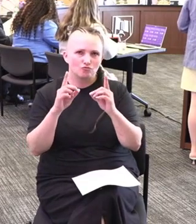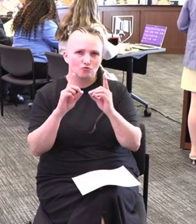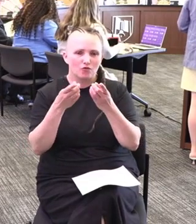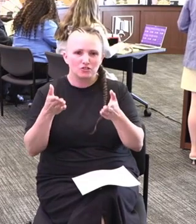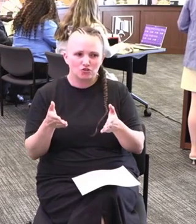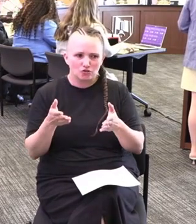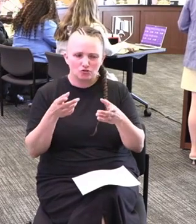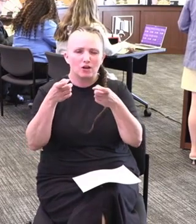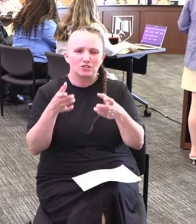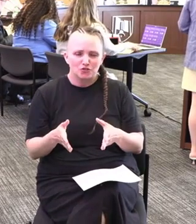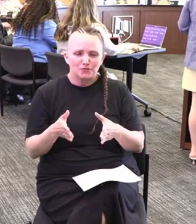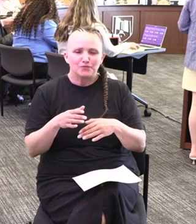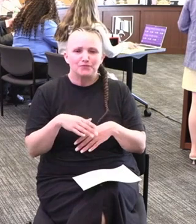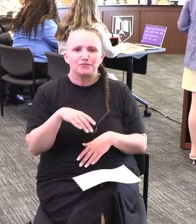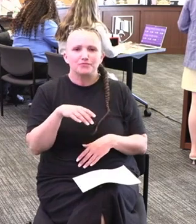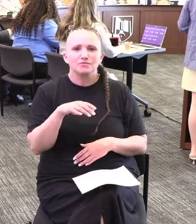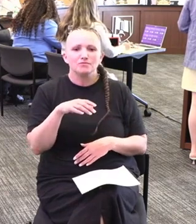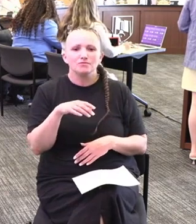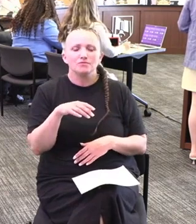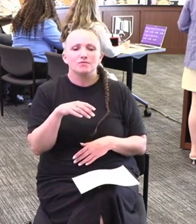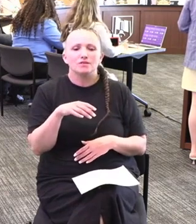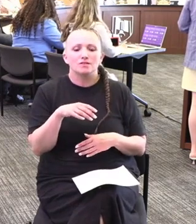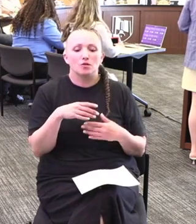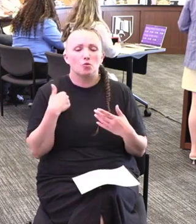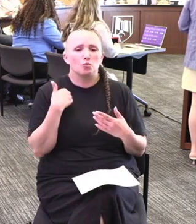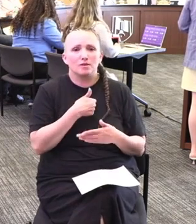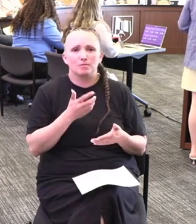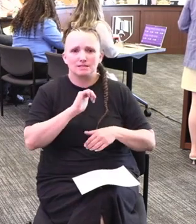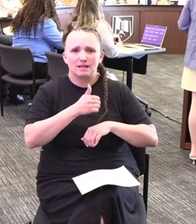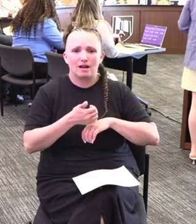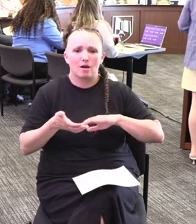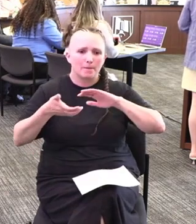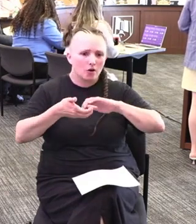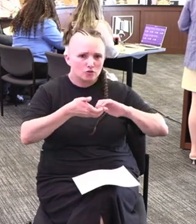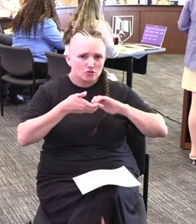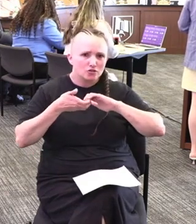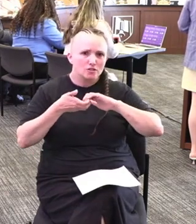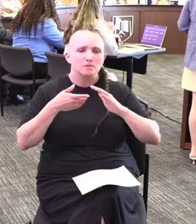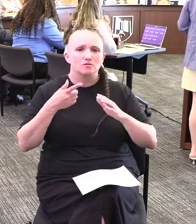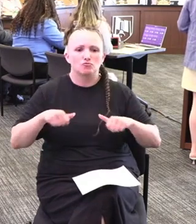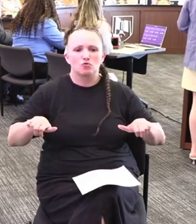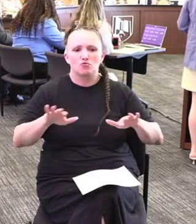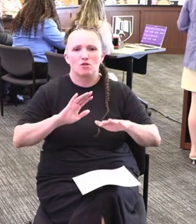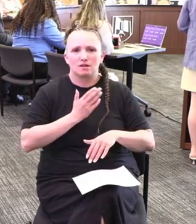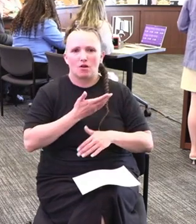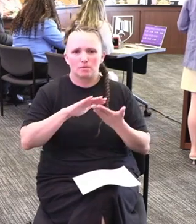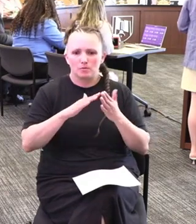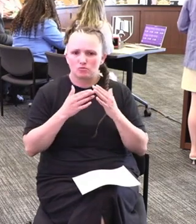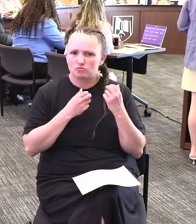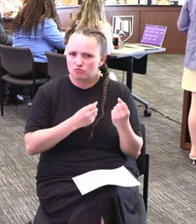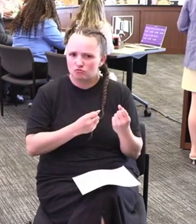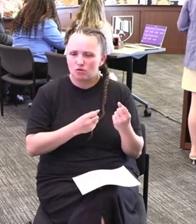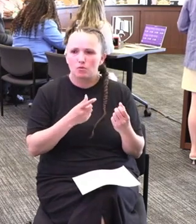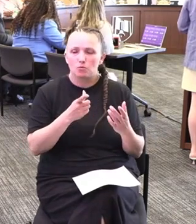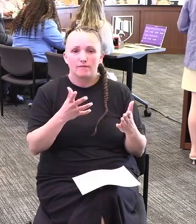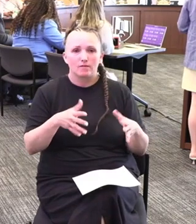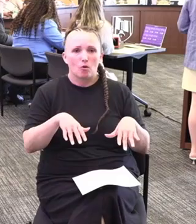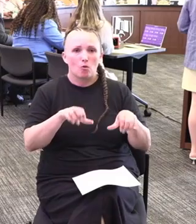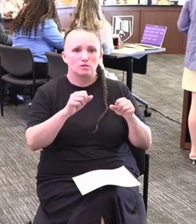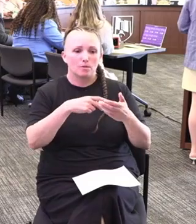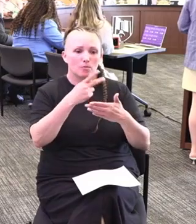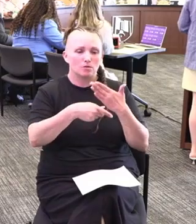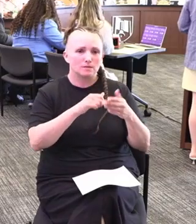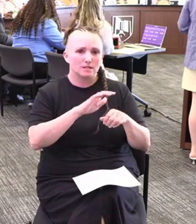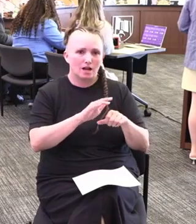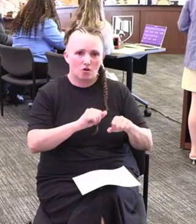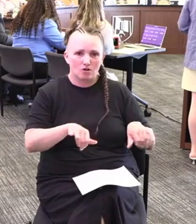building a strong partnership centered on expanding opportunities for youth and families across our community. From hosting YMCA programs on our campus to